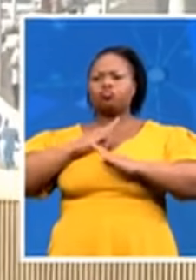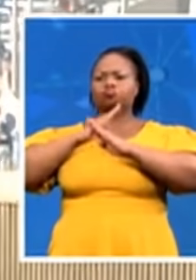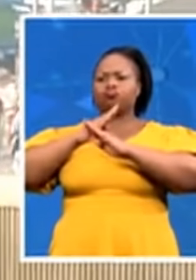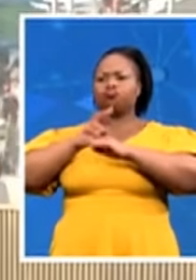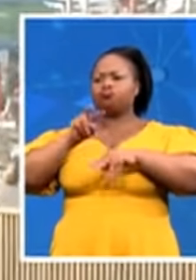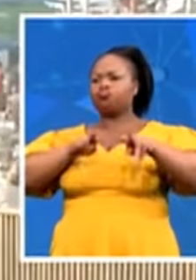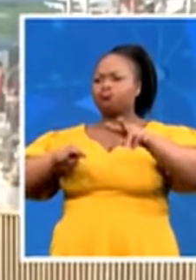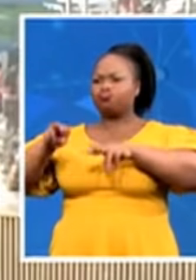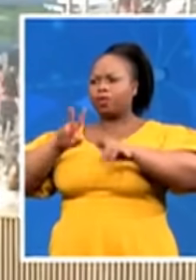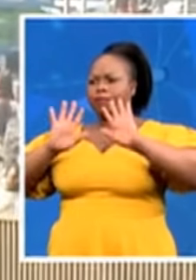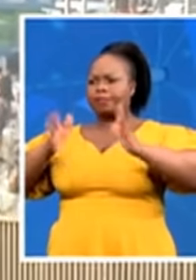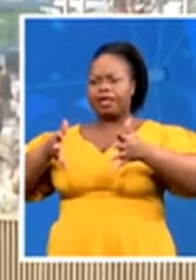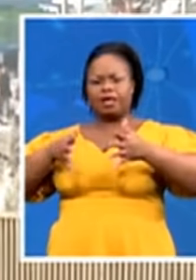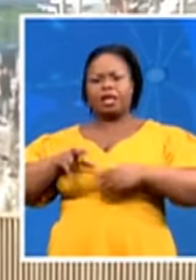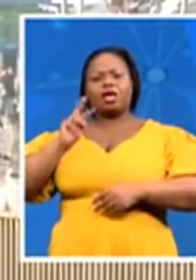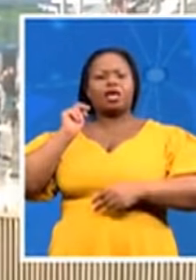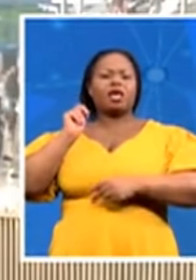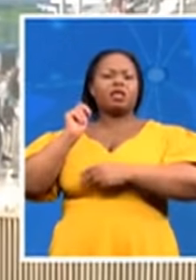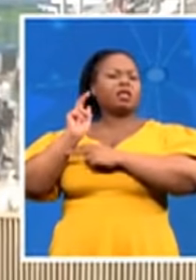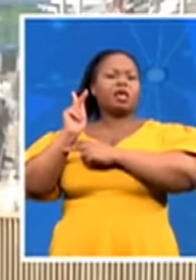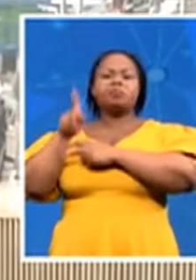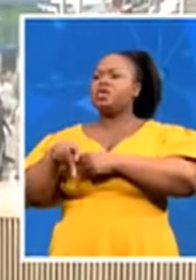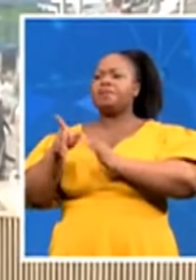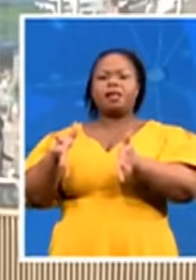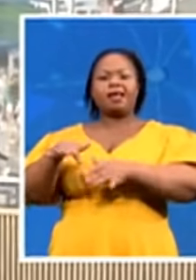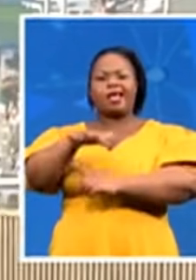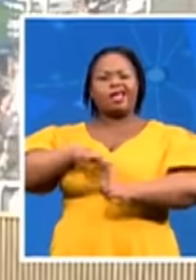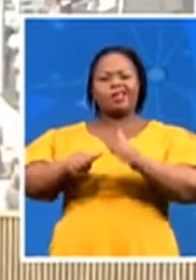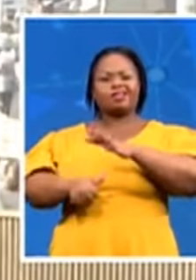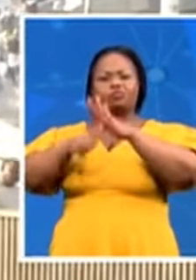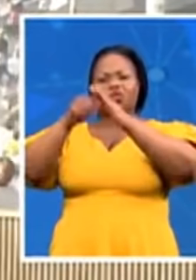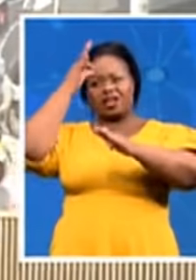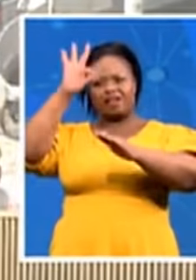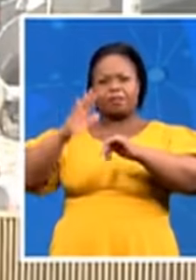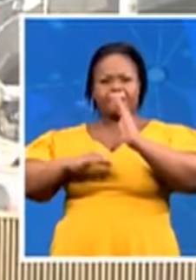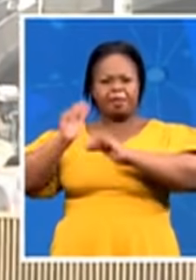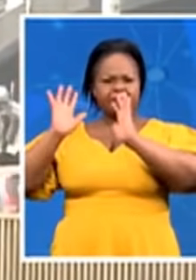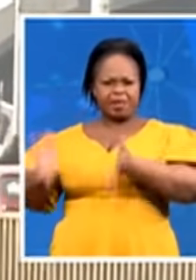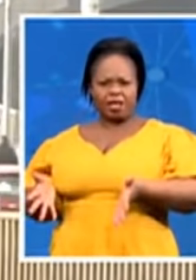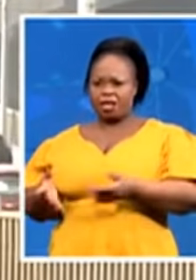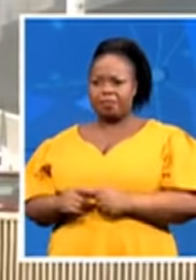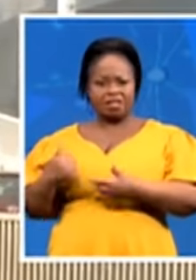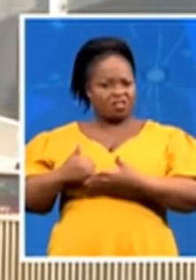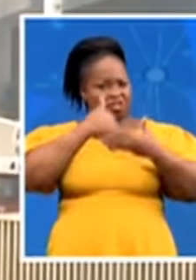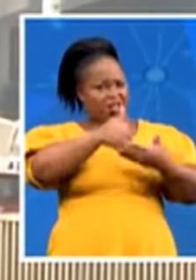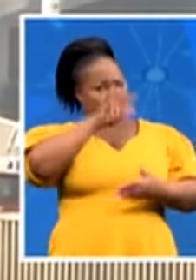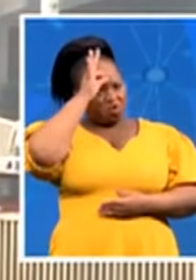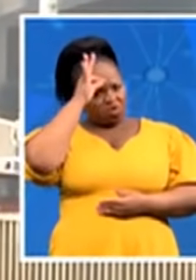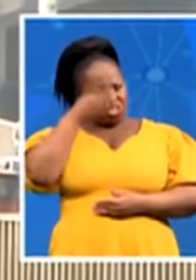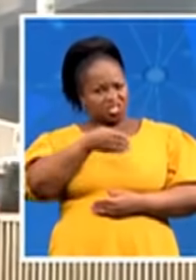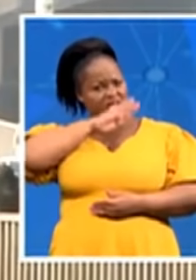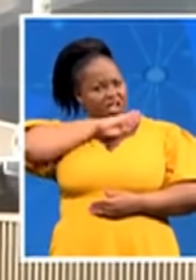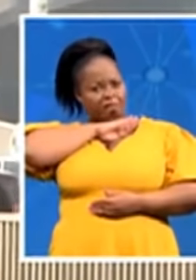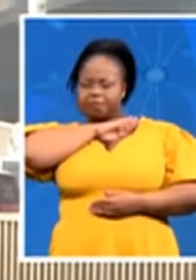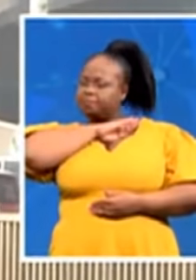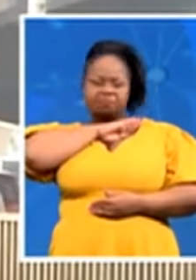But I have not yet seen any of those members assisting the law enforcement here in Durban, nor have I seen